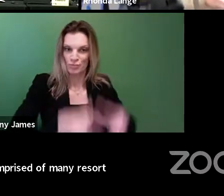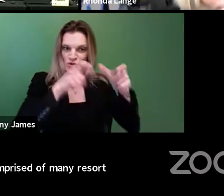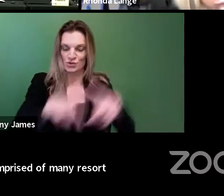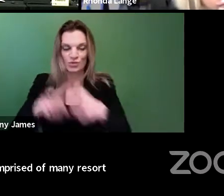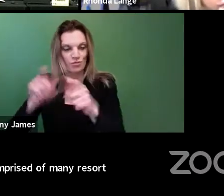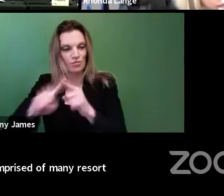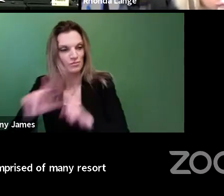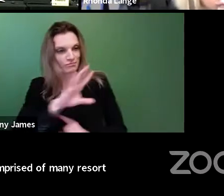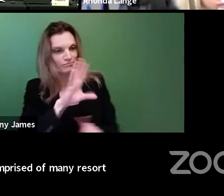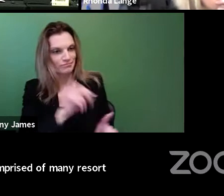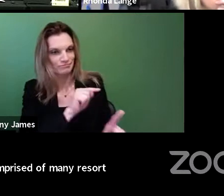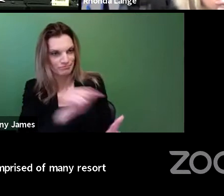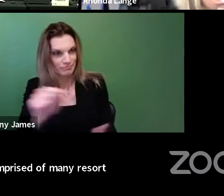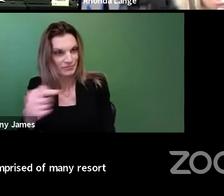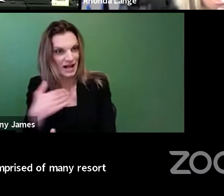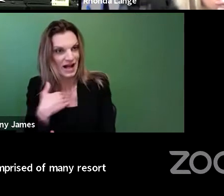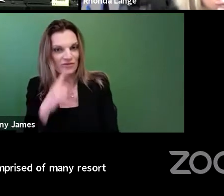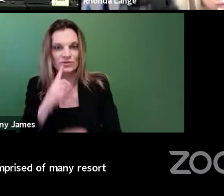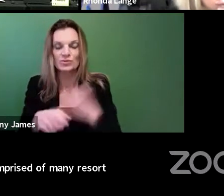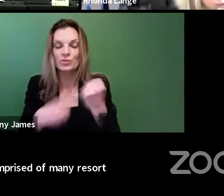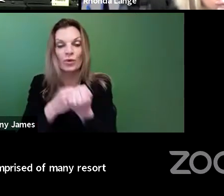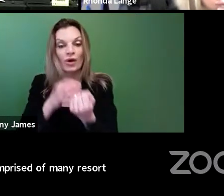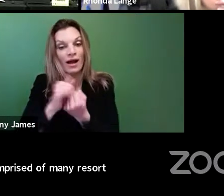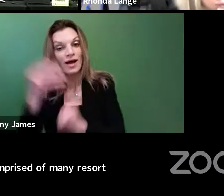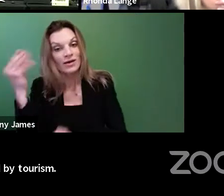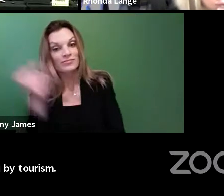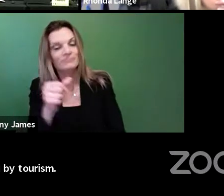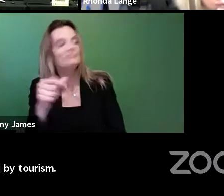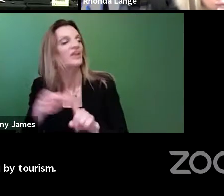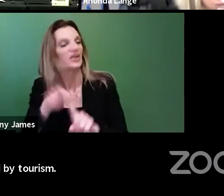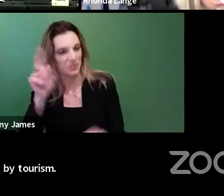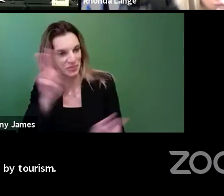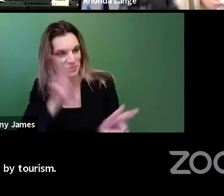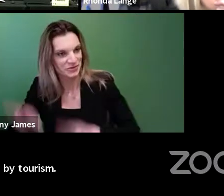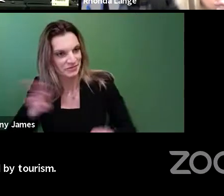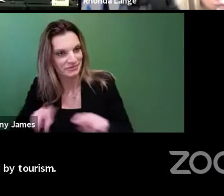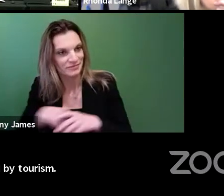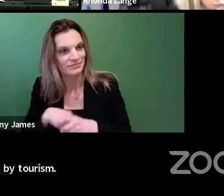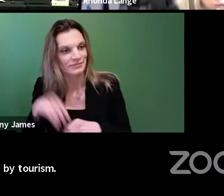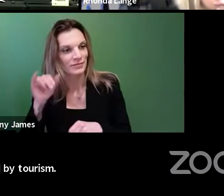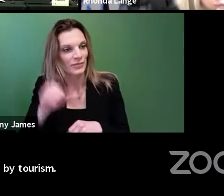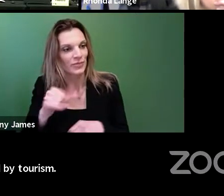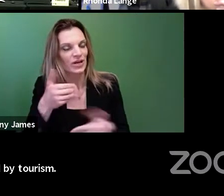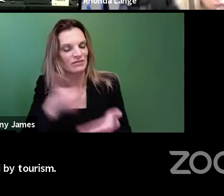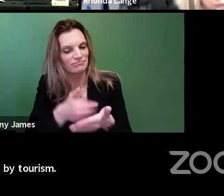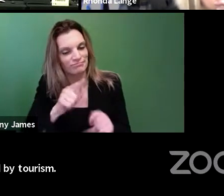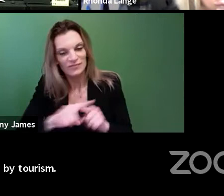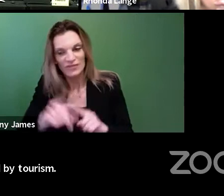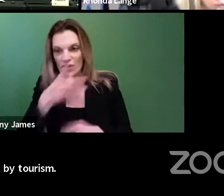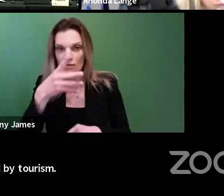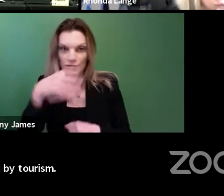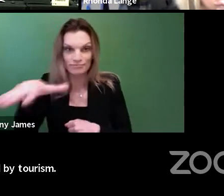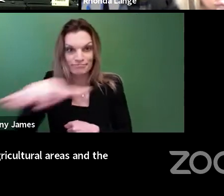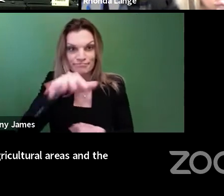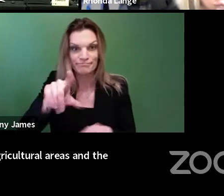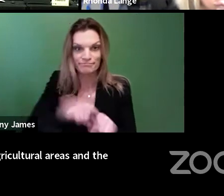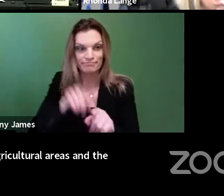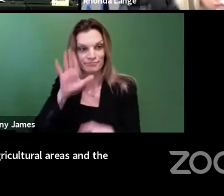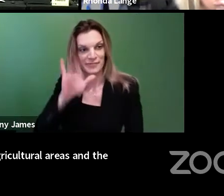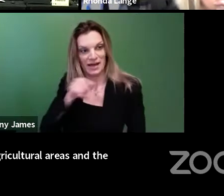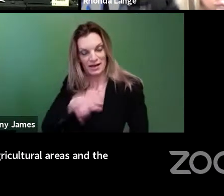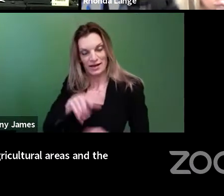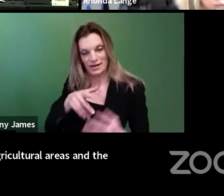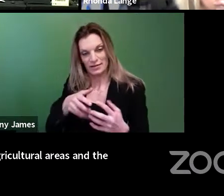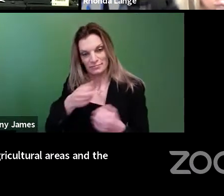tourism. We're bordered on the east by verdant agricultural areas and on the south by manufacturing. Mason